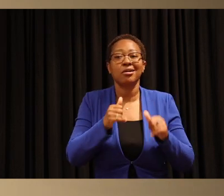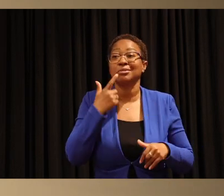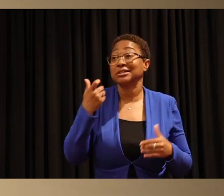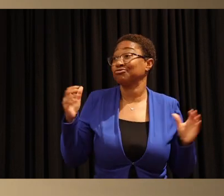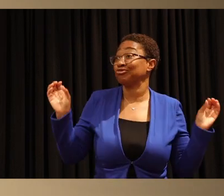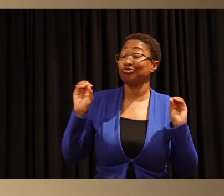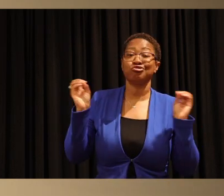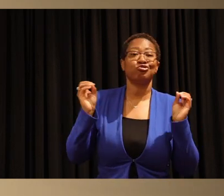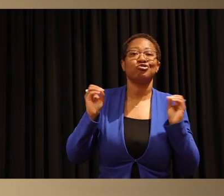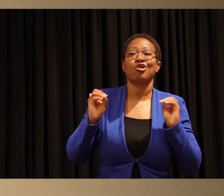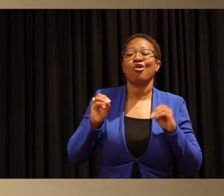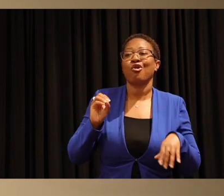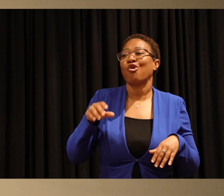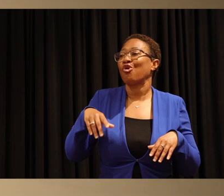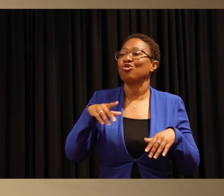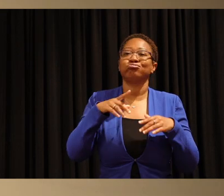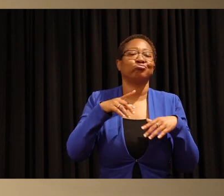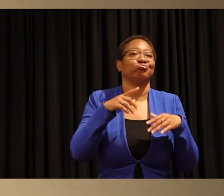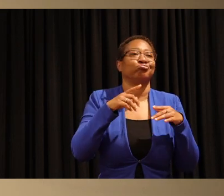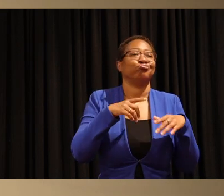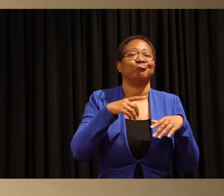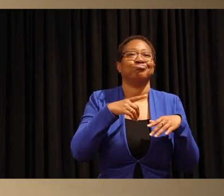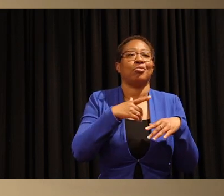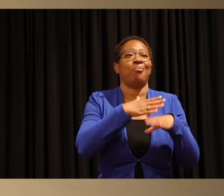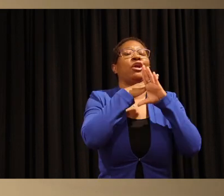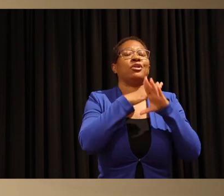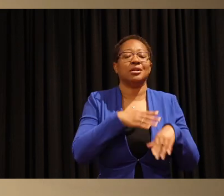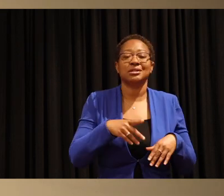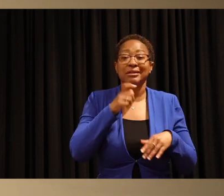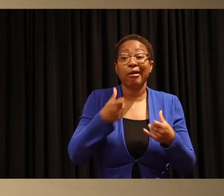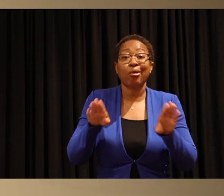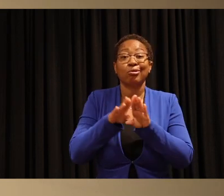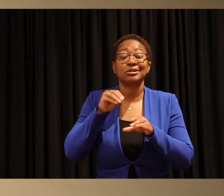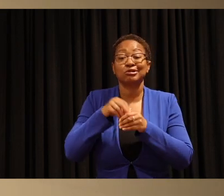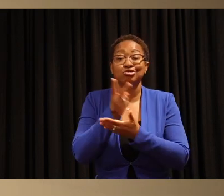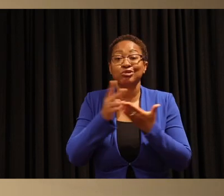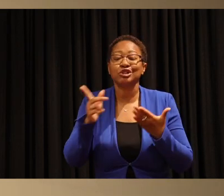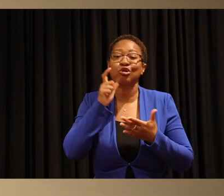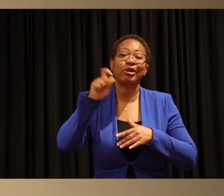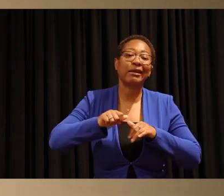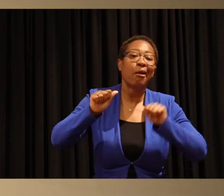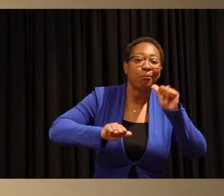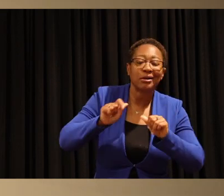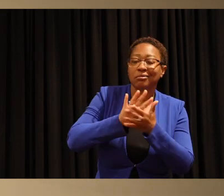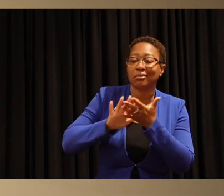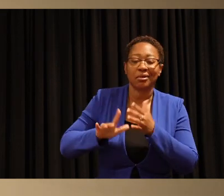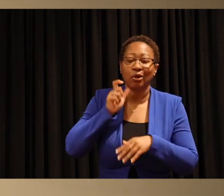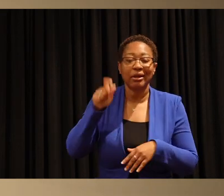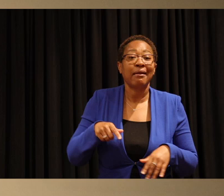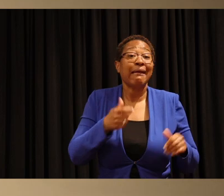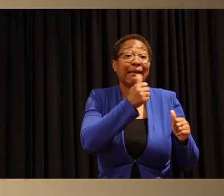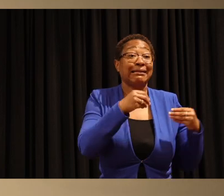no contingencies. They can close in 2 weeks. They don't have to get an appraisal. So any seller is going to take a